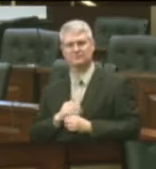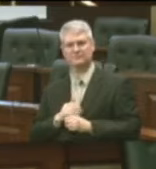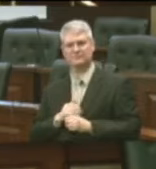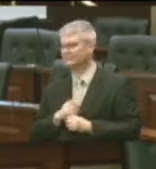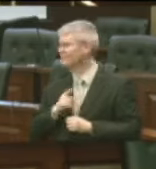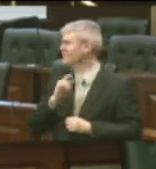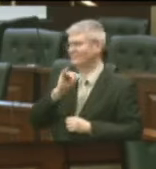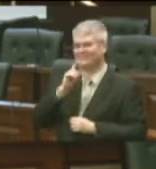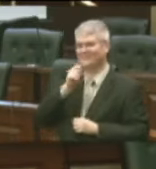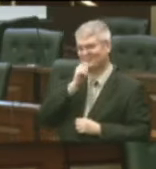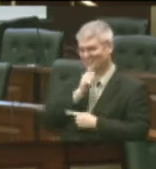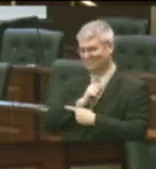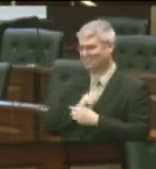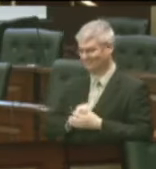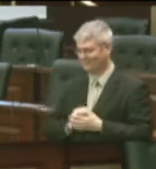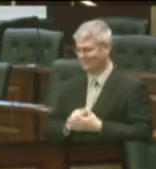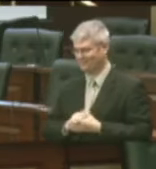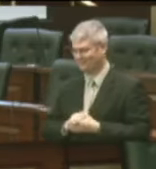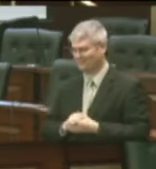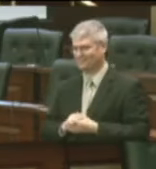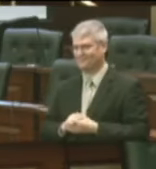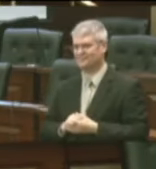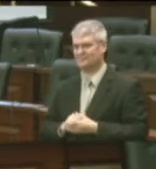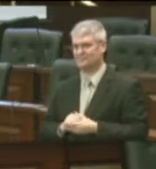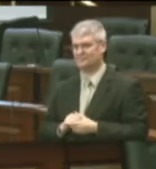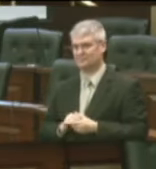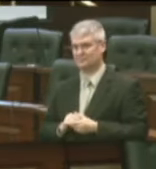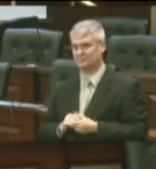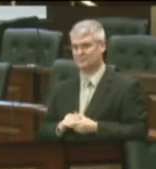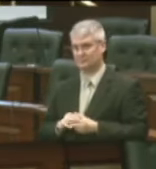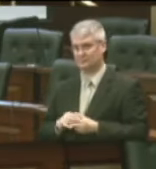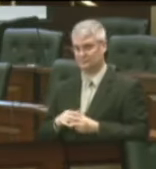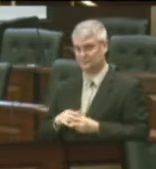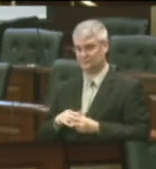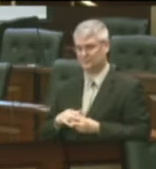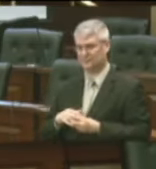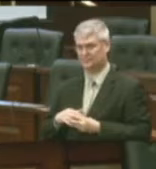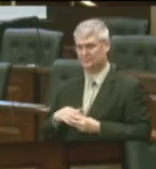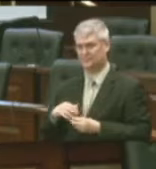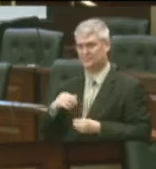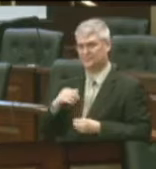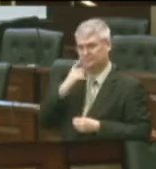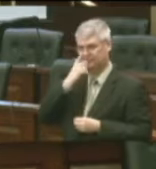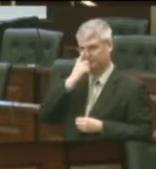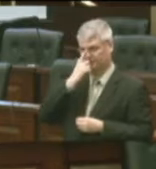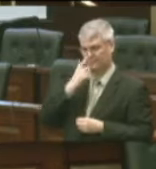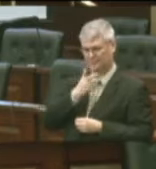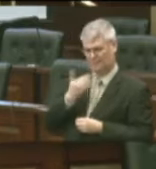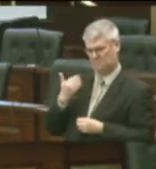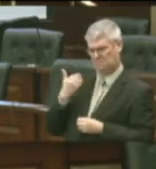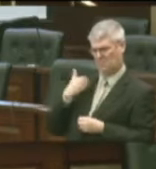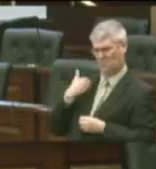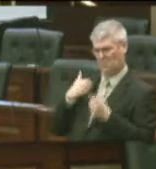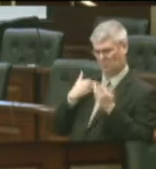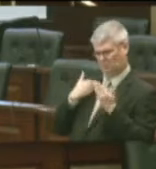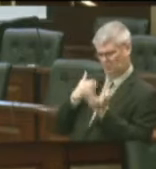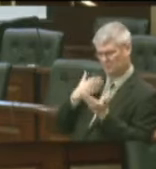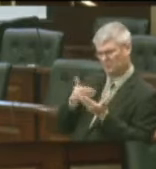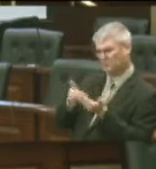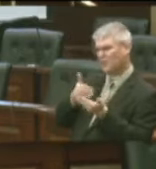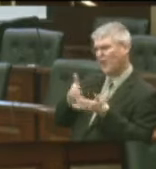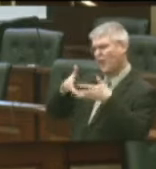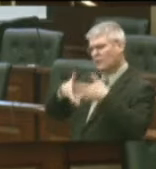I believe that before this proposal, Idaho still had $350 million left unallocated in its